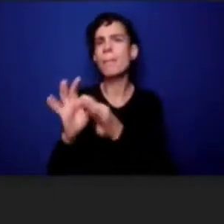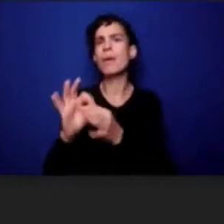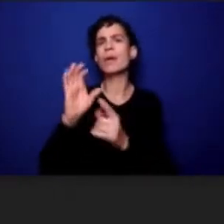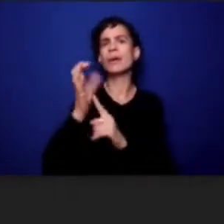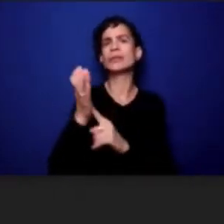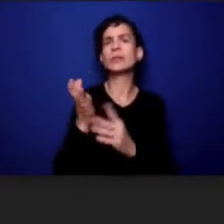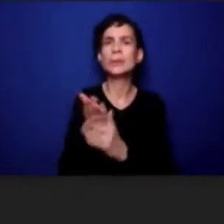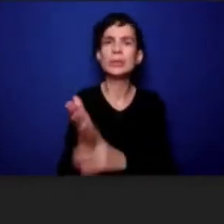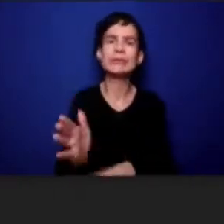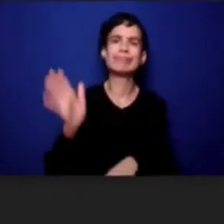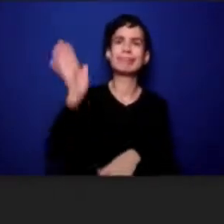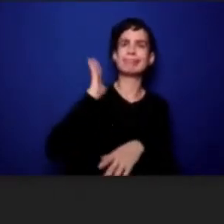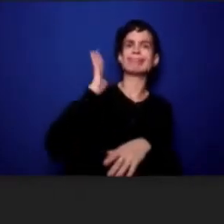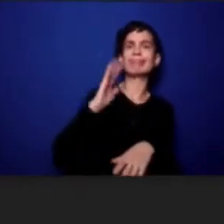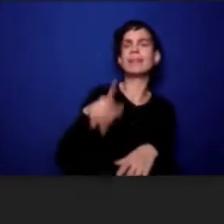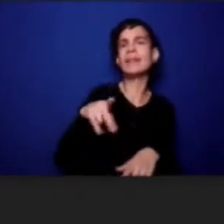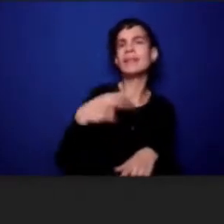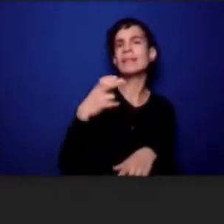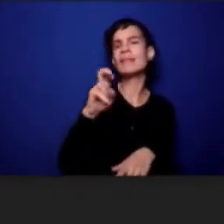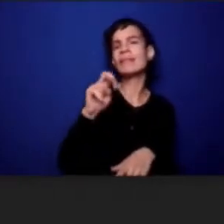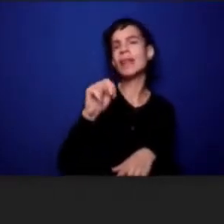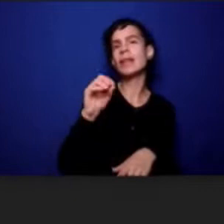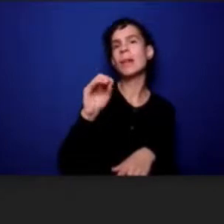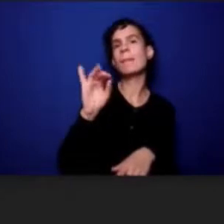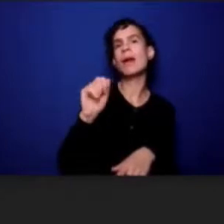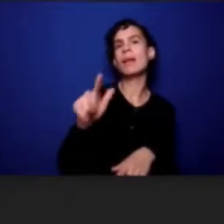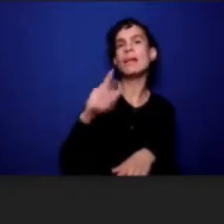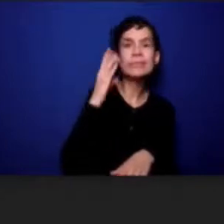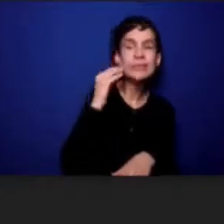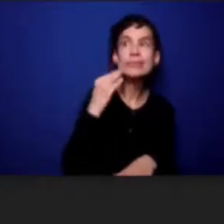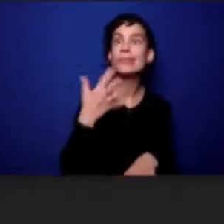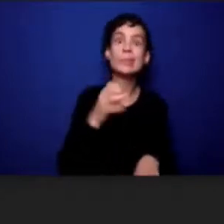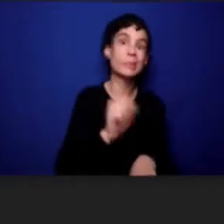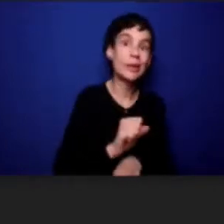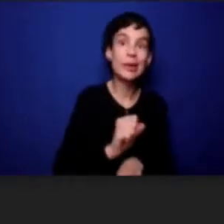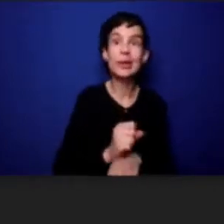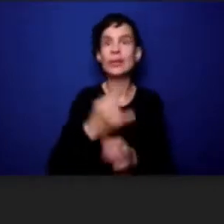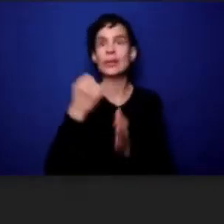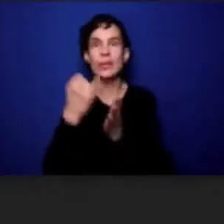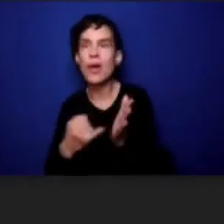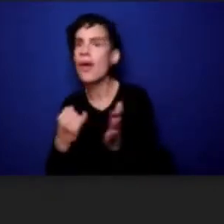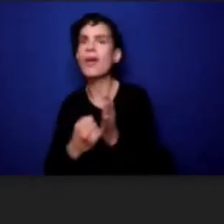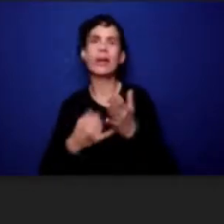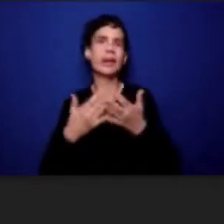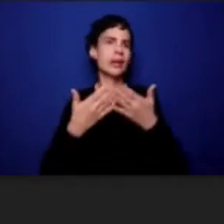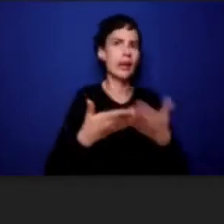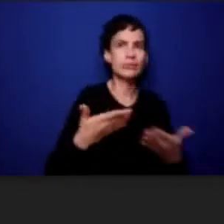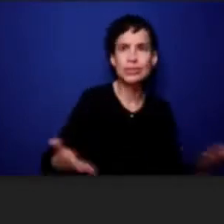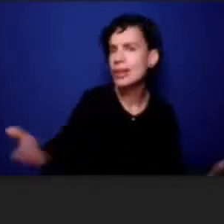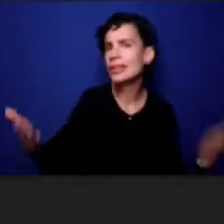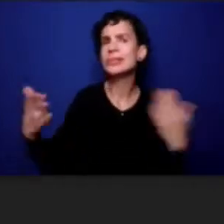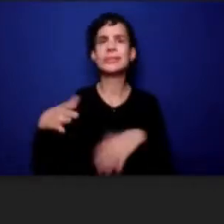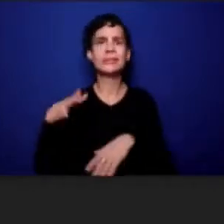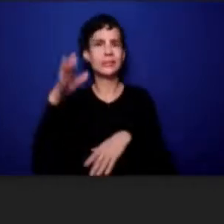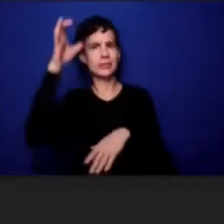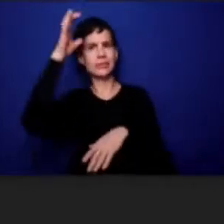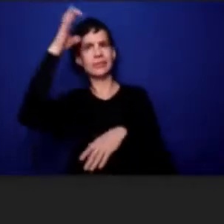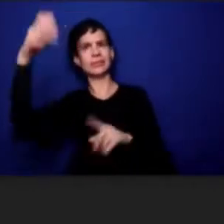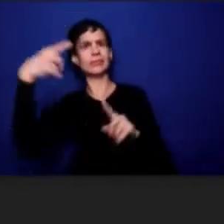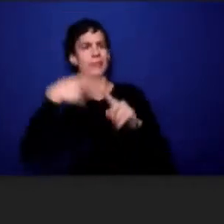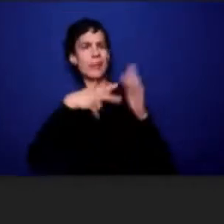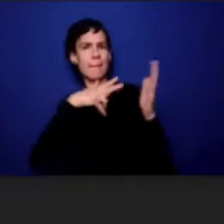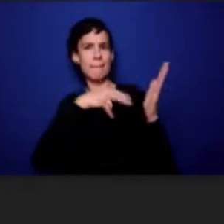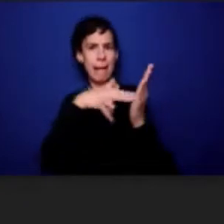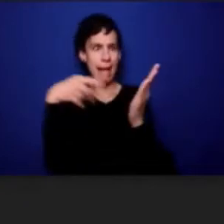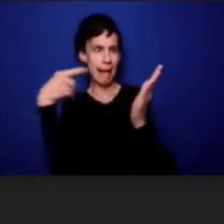the phenomenological experience of a work of art or object, and then the sort of the common idea of the painted gaze in both